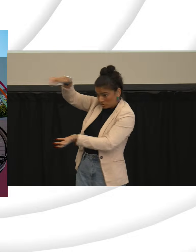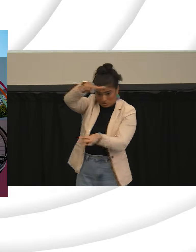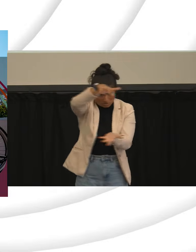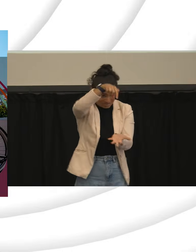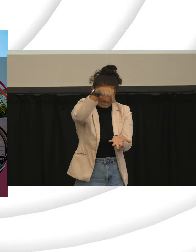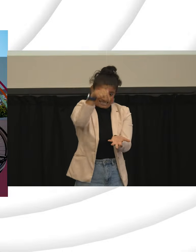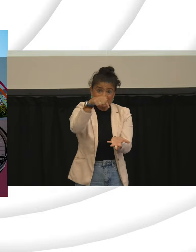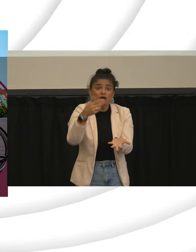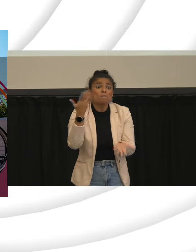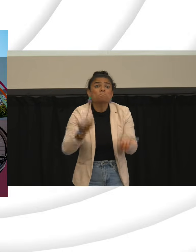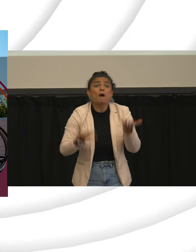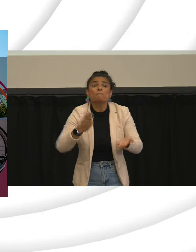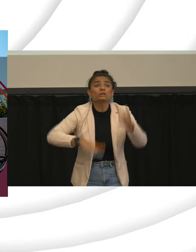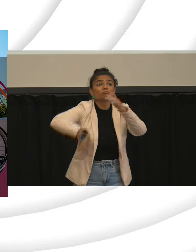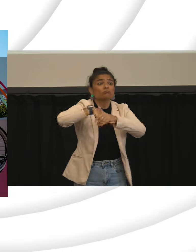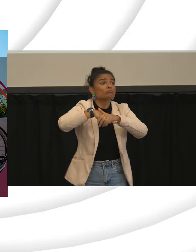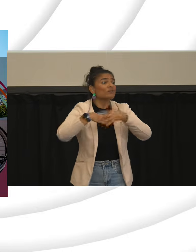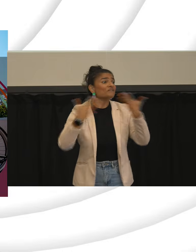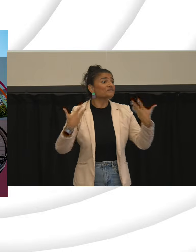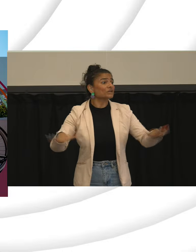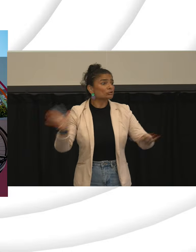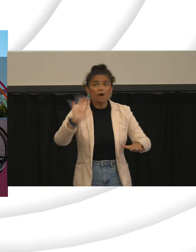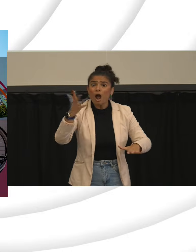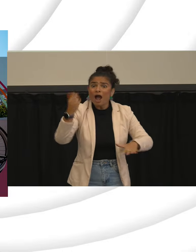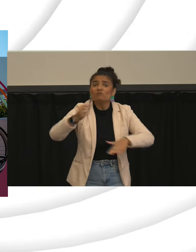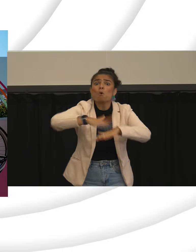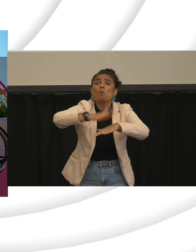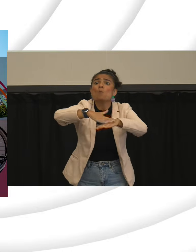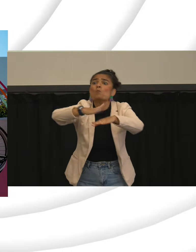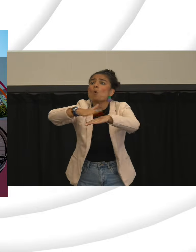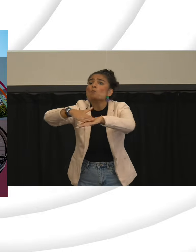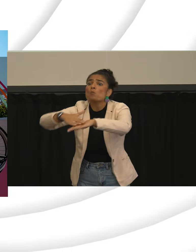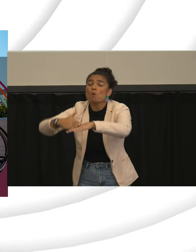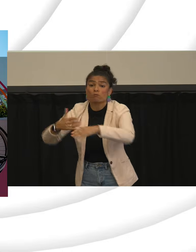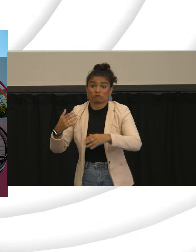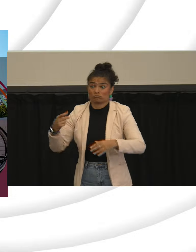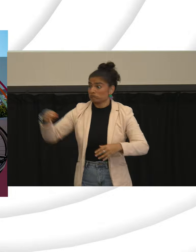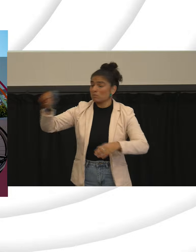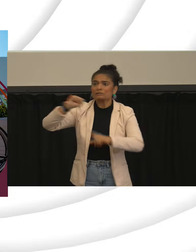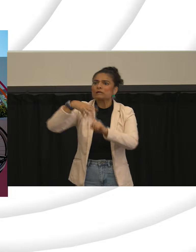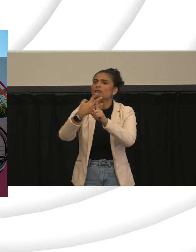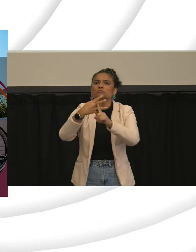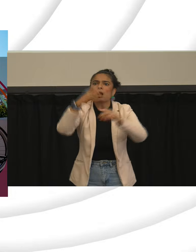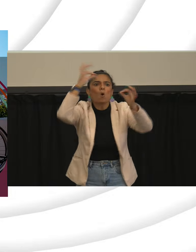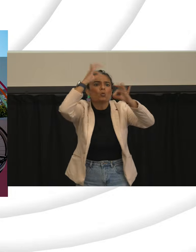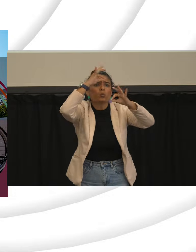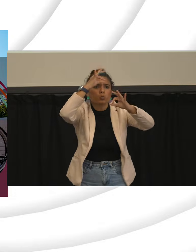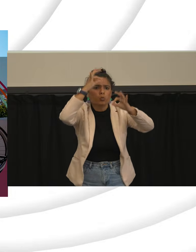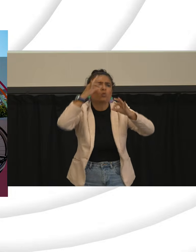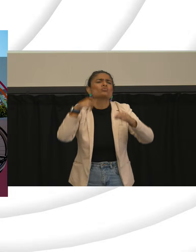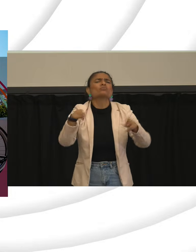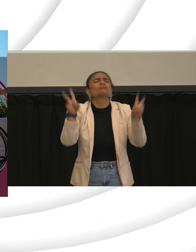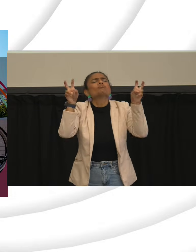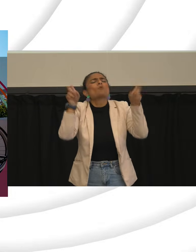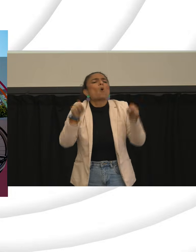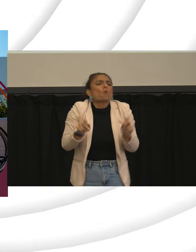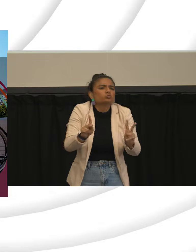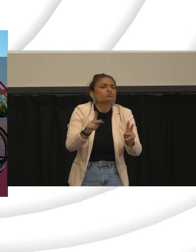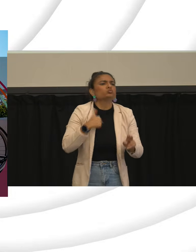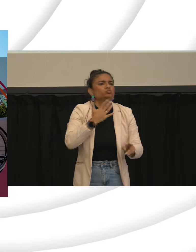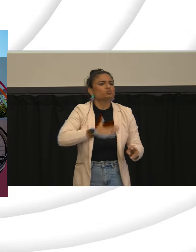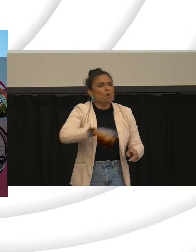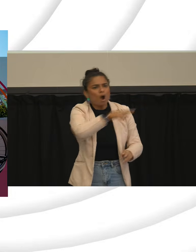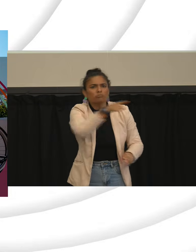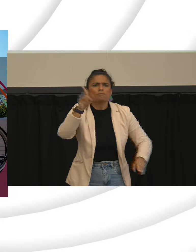baby being born, we are sitting with the raw material. And this is really just the start. We have so much to still